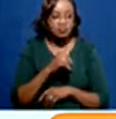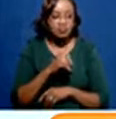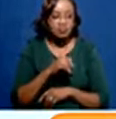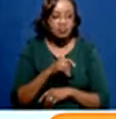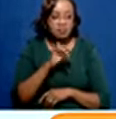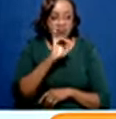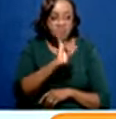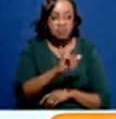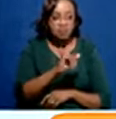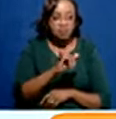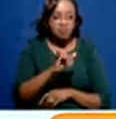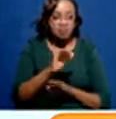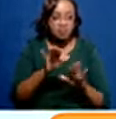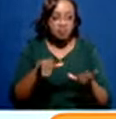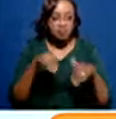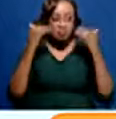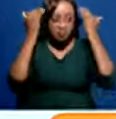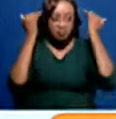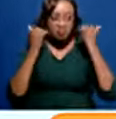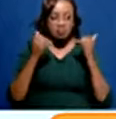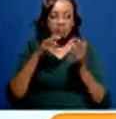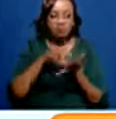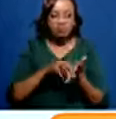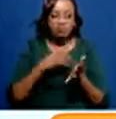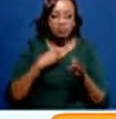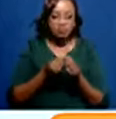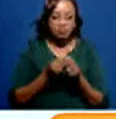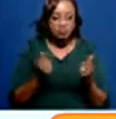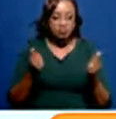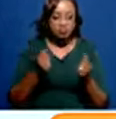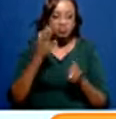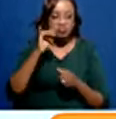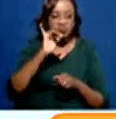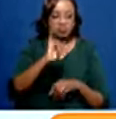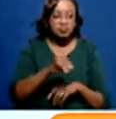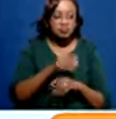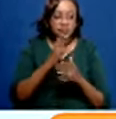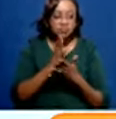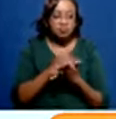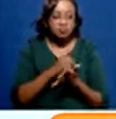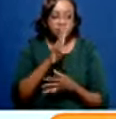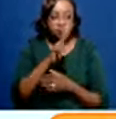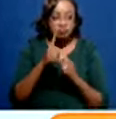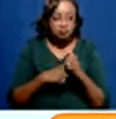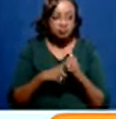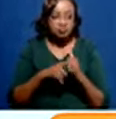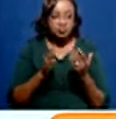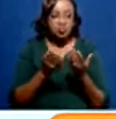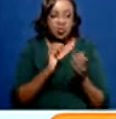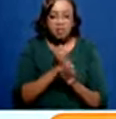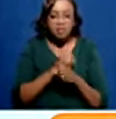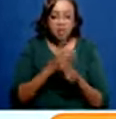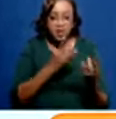subject of the court case, because Section 26.5 is the one that was going to make it easier for people to be caught into that,